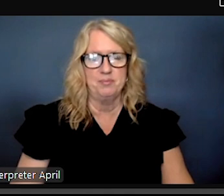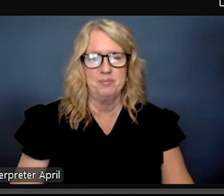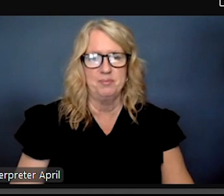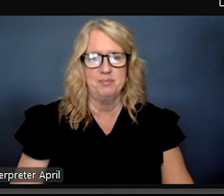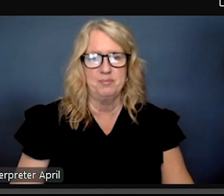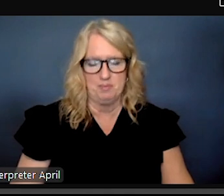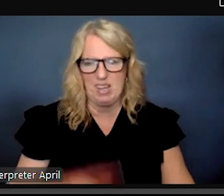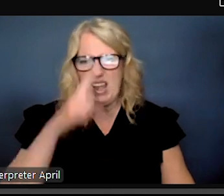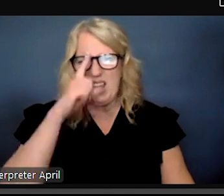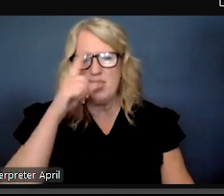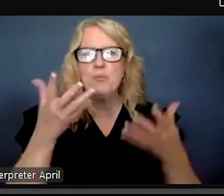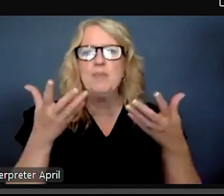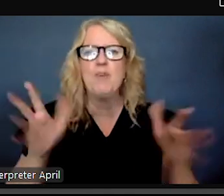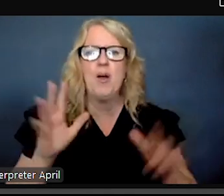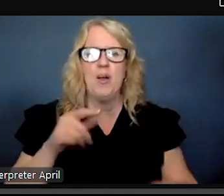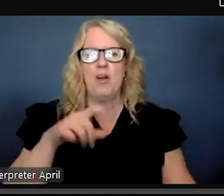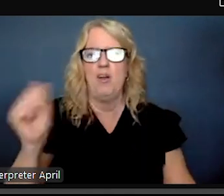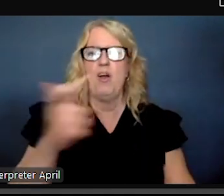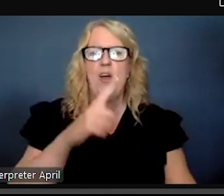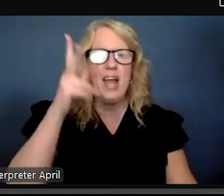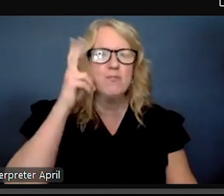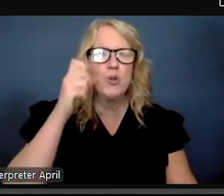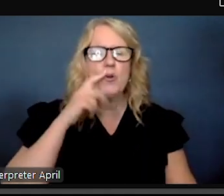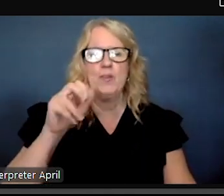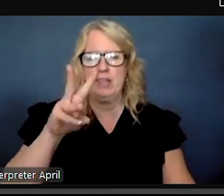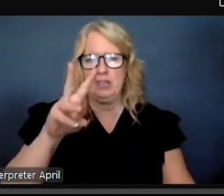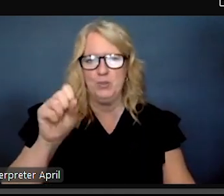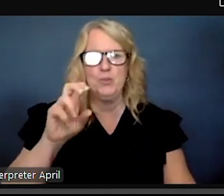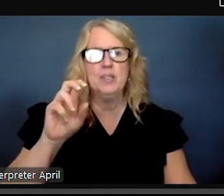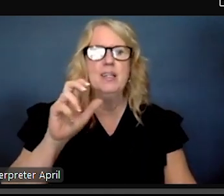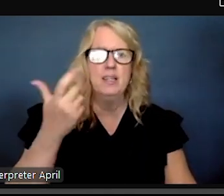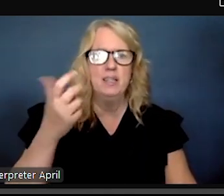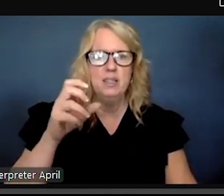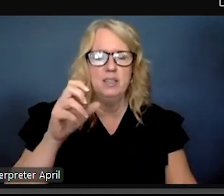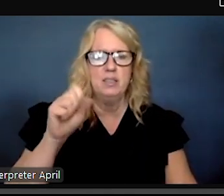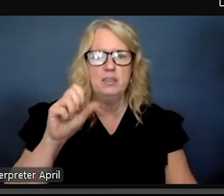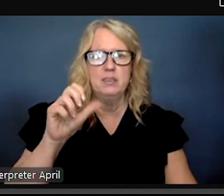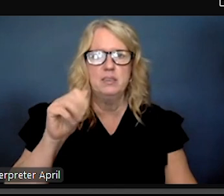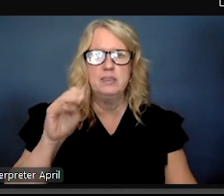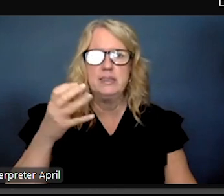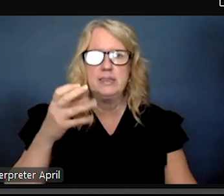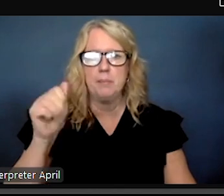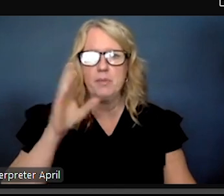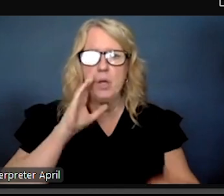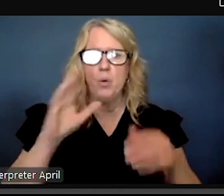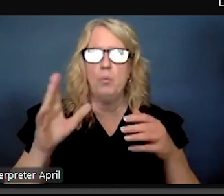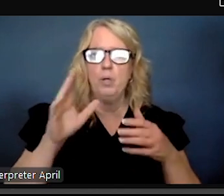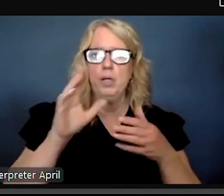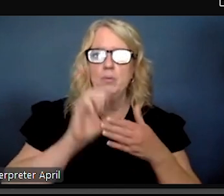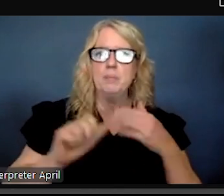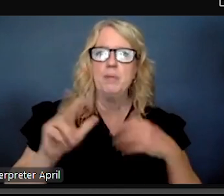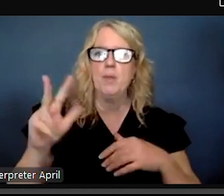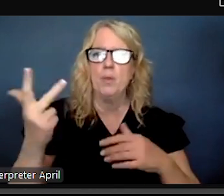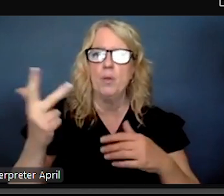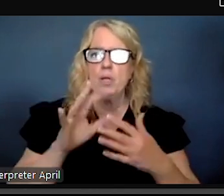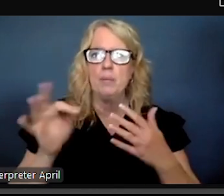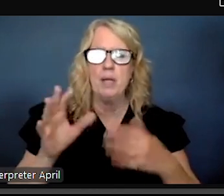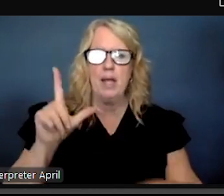I think we've all heard the news that SAMHSA will be removing the third option here for